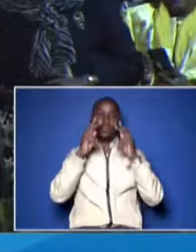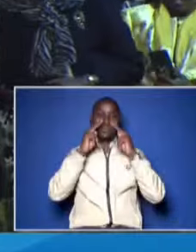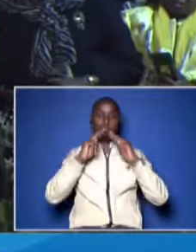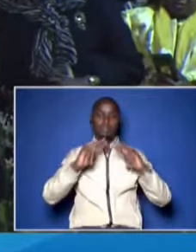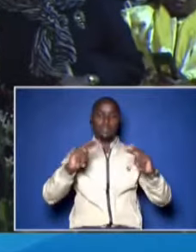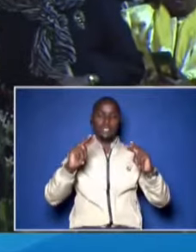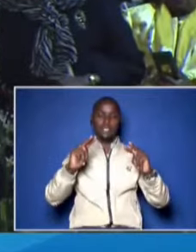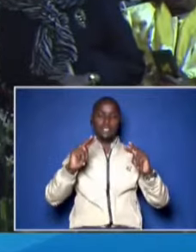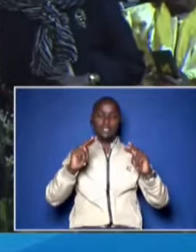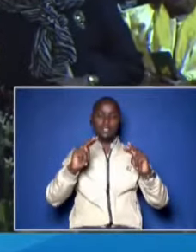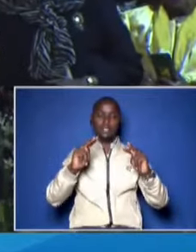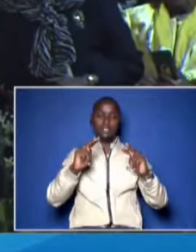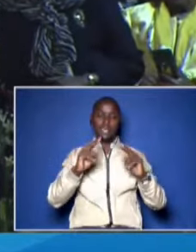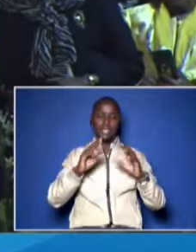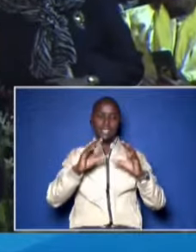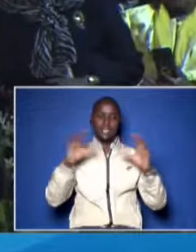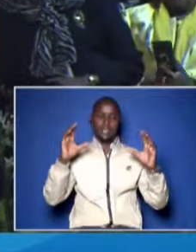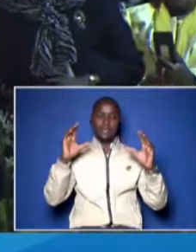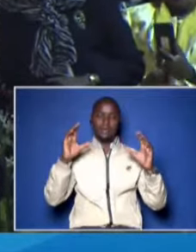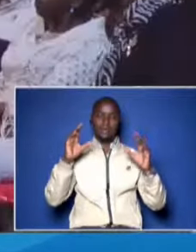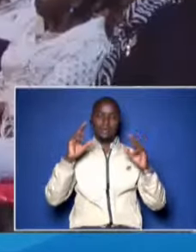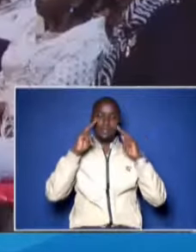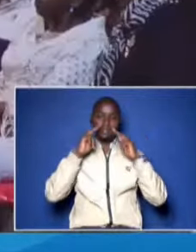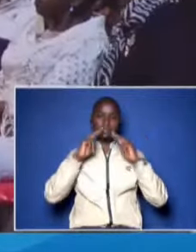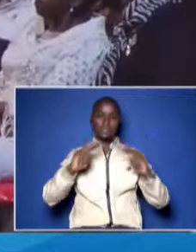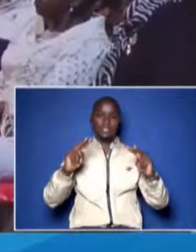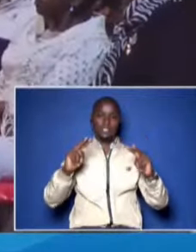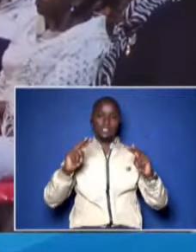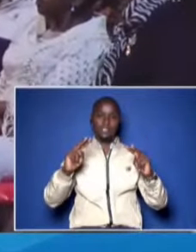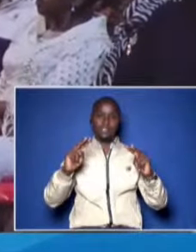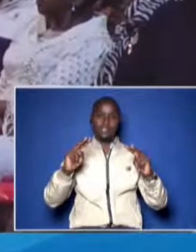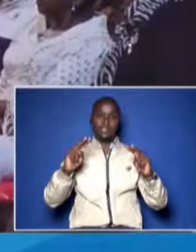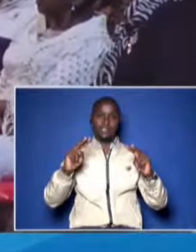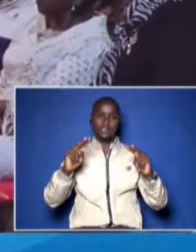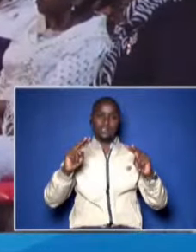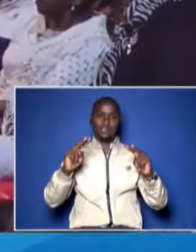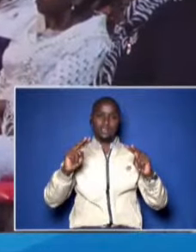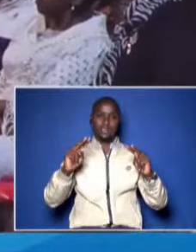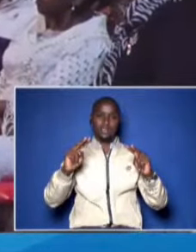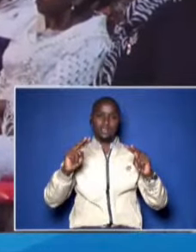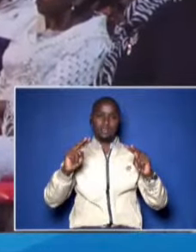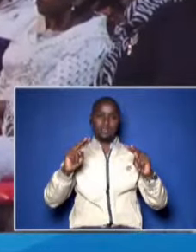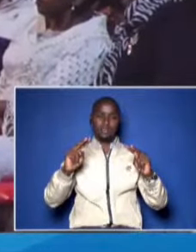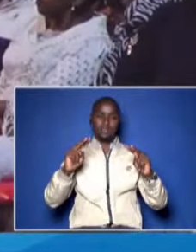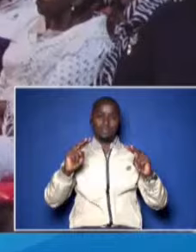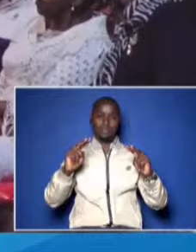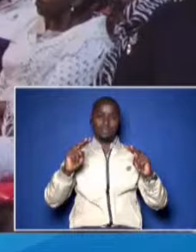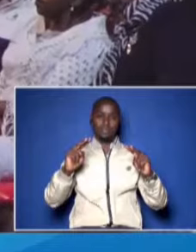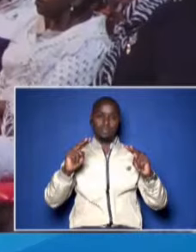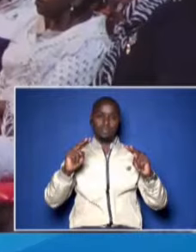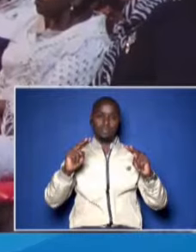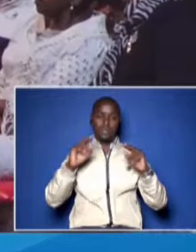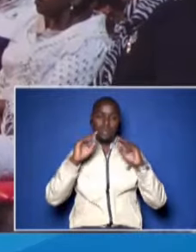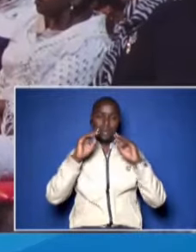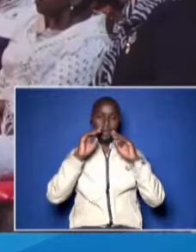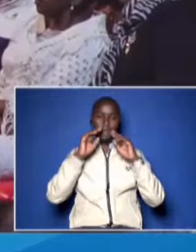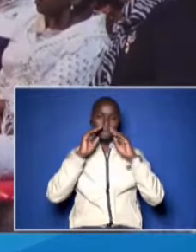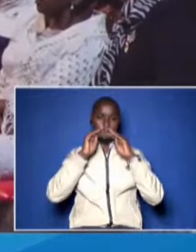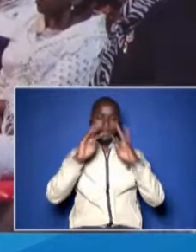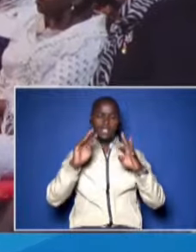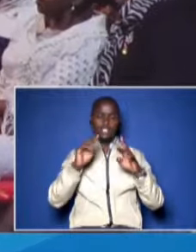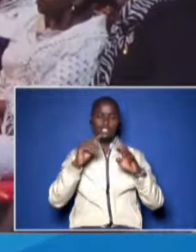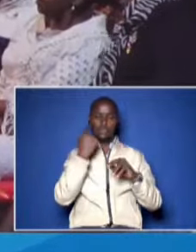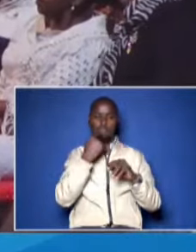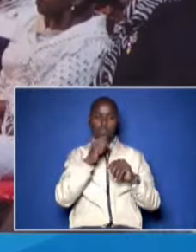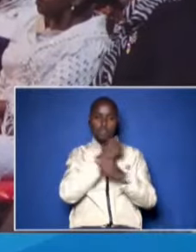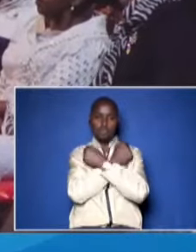great peace have they that love your law